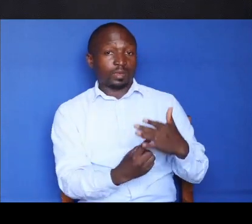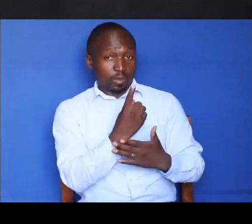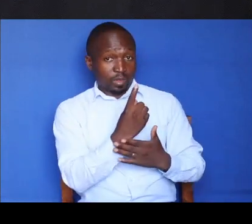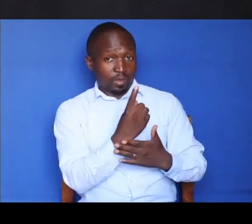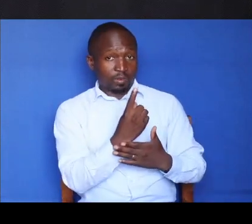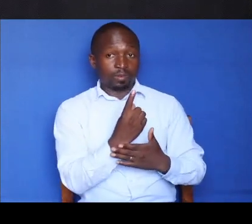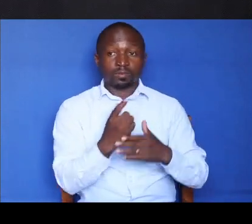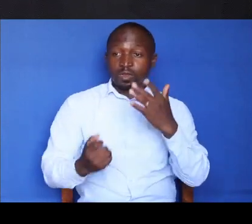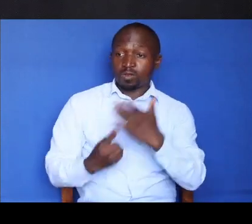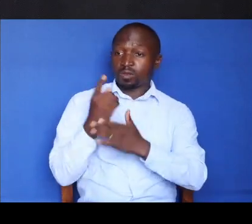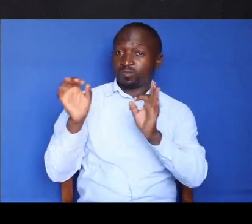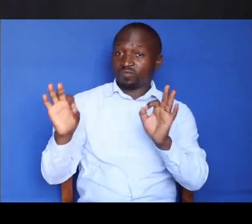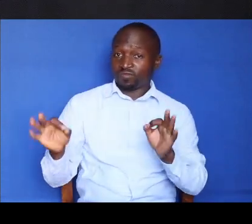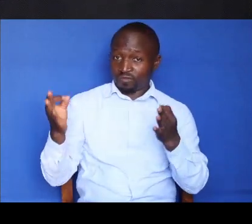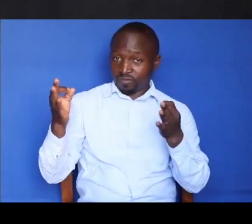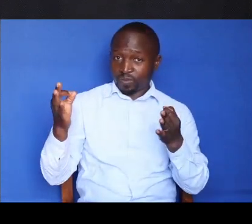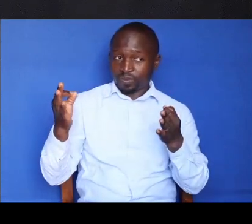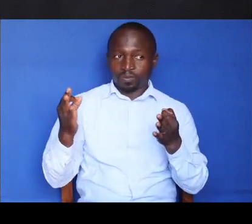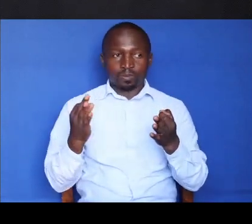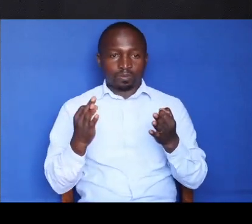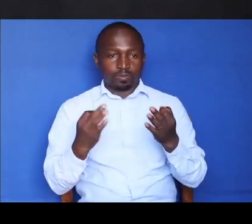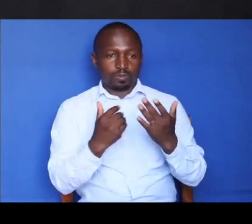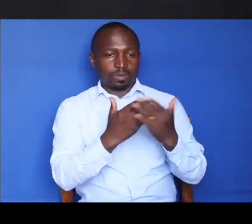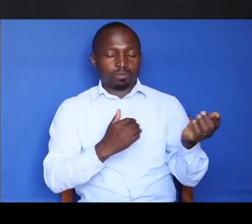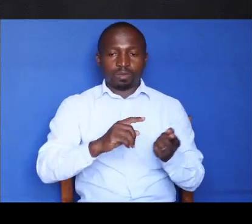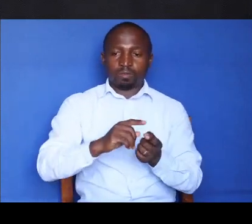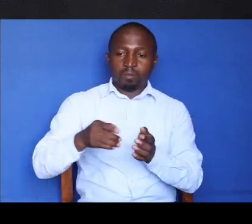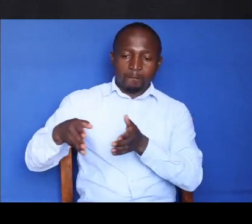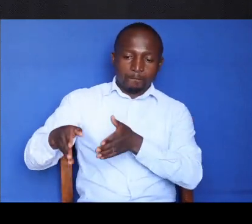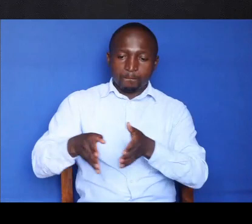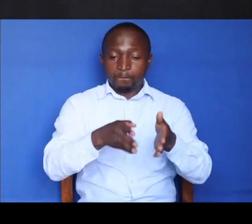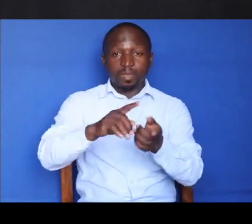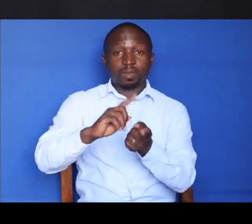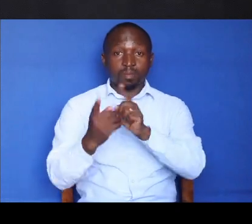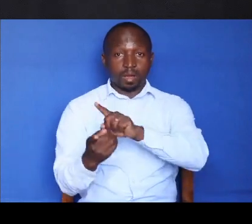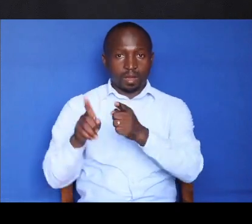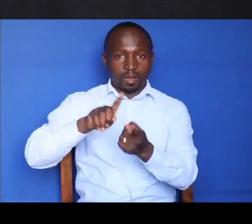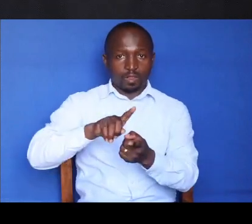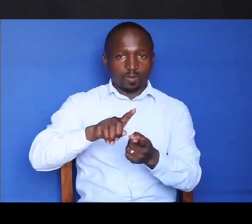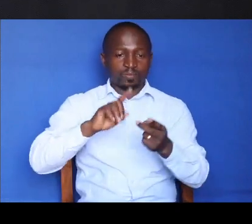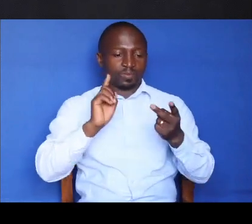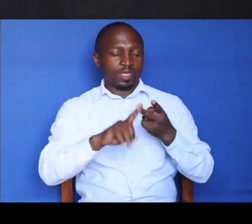the mode of its occurrence, how it has been formed by river rejuvenation. It